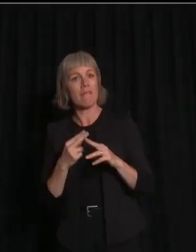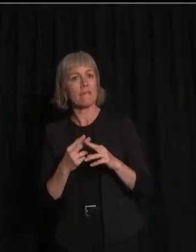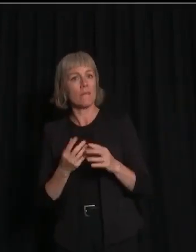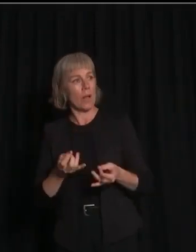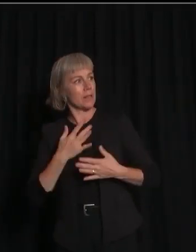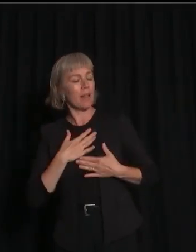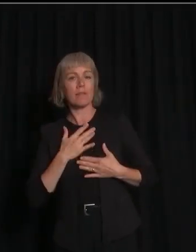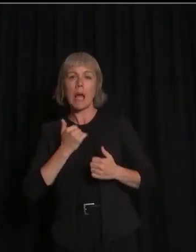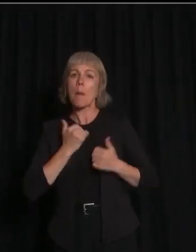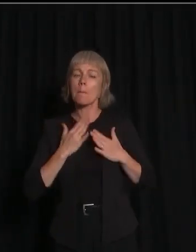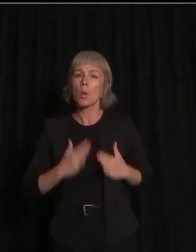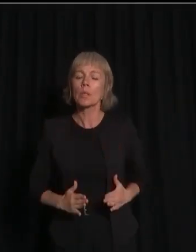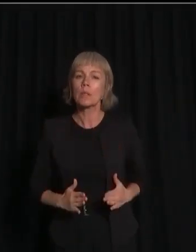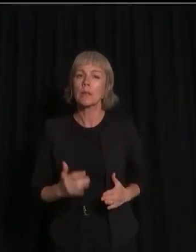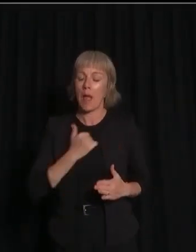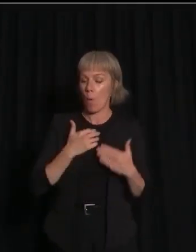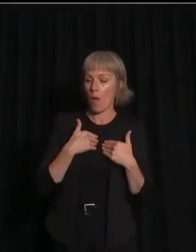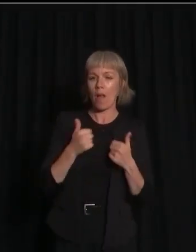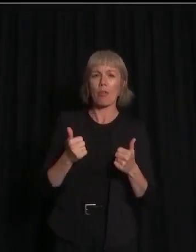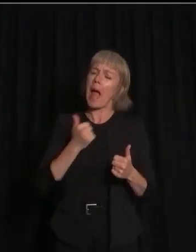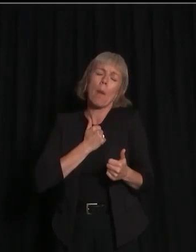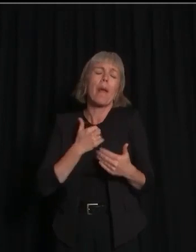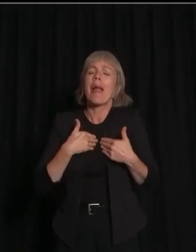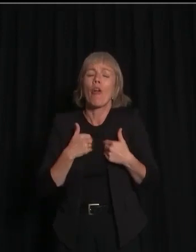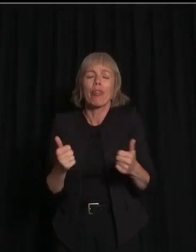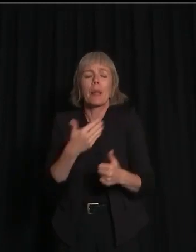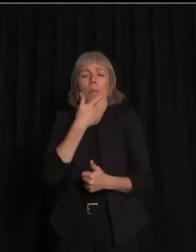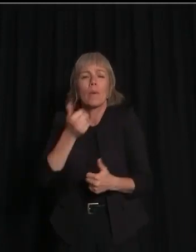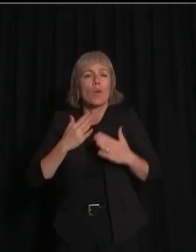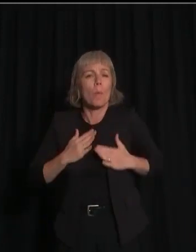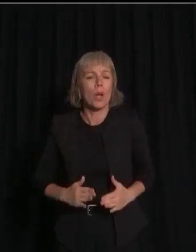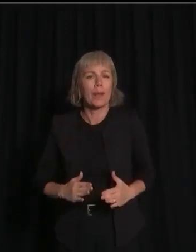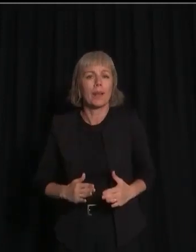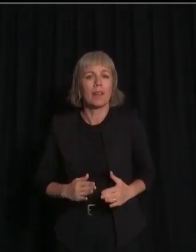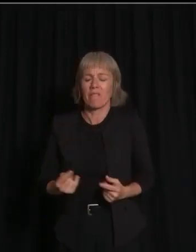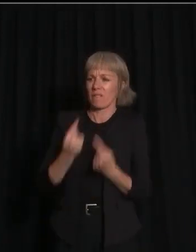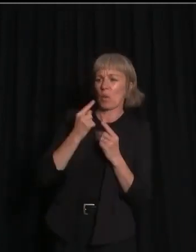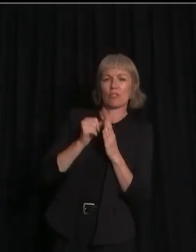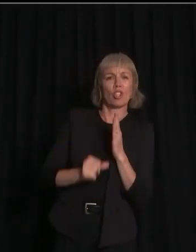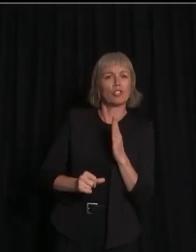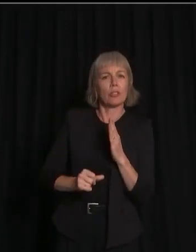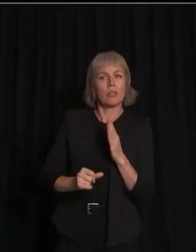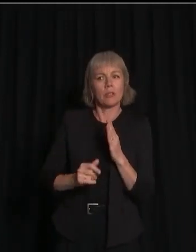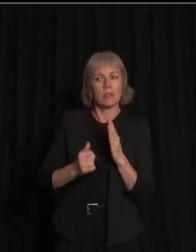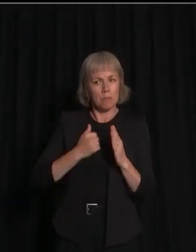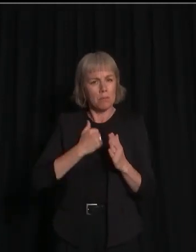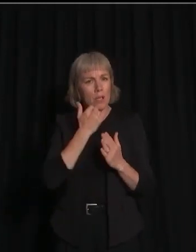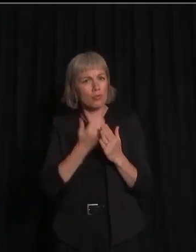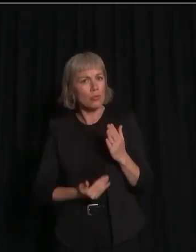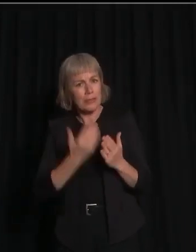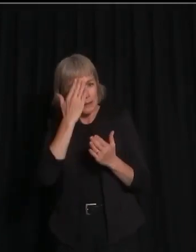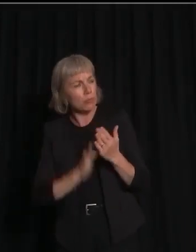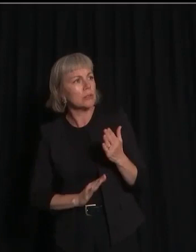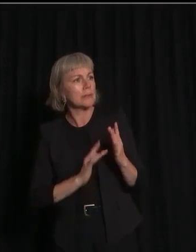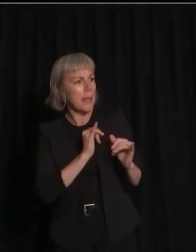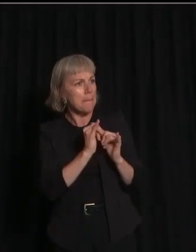own bodies, our own healthy, beautiful bodies. And yeah, I realized that my story is typical, and it's a part of a large